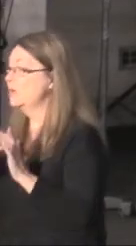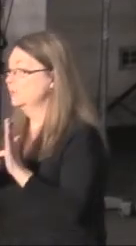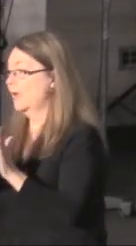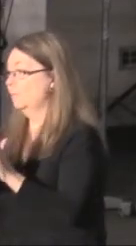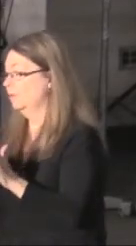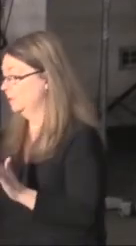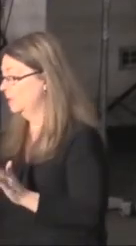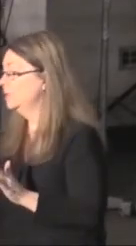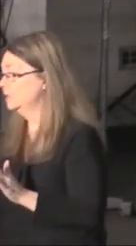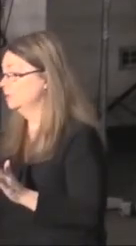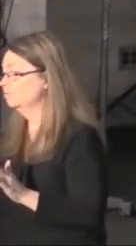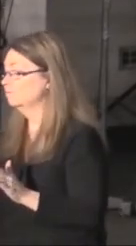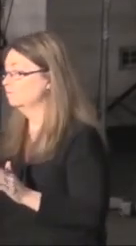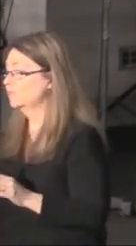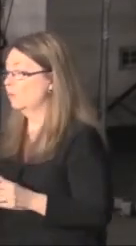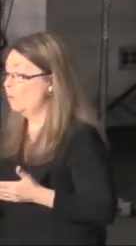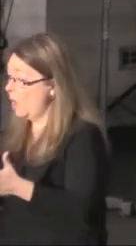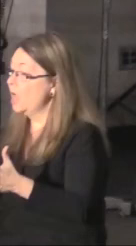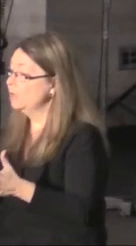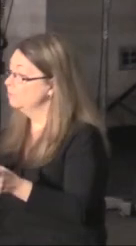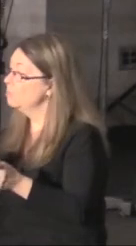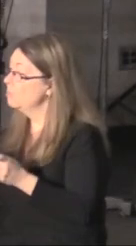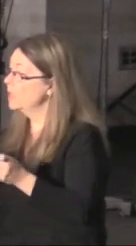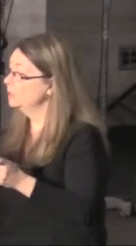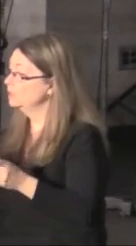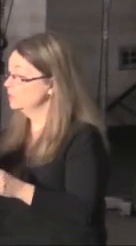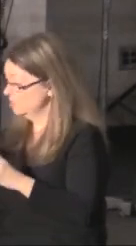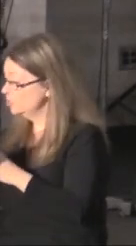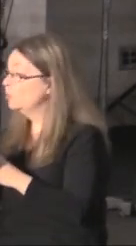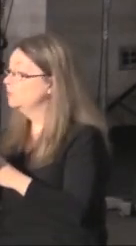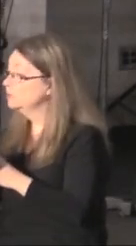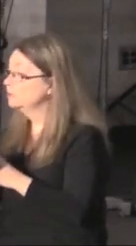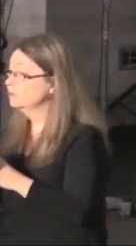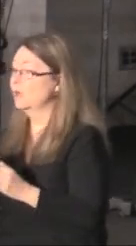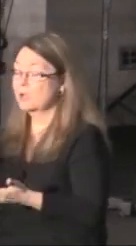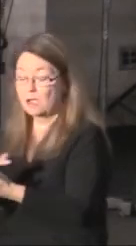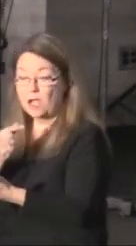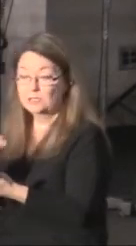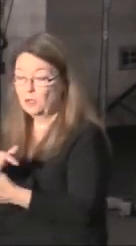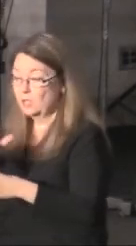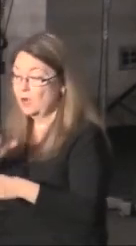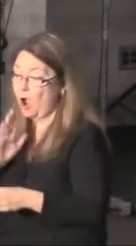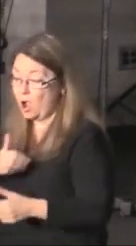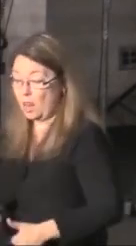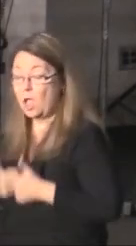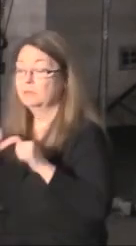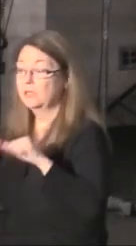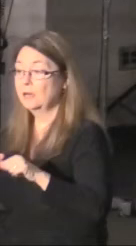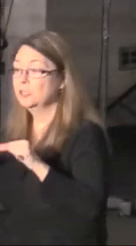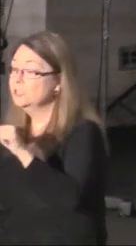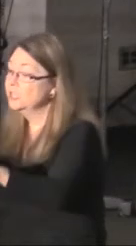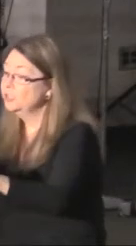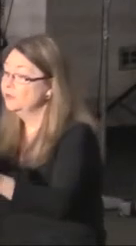he dealt with no matter what happens, no matter what kind of circumstance that we're in, the gospel in our lives can go on and it